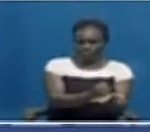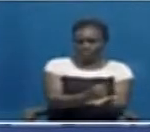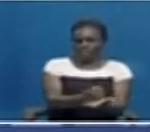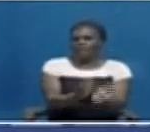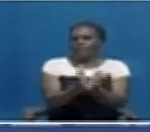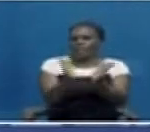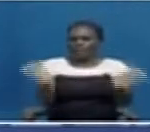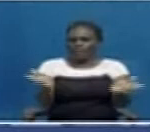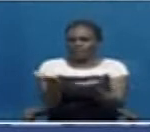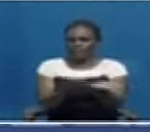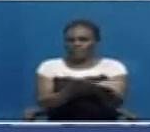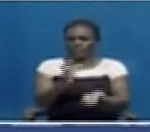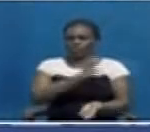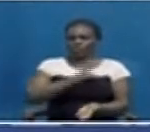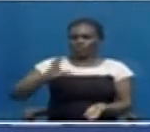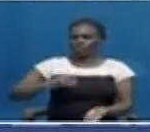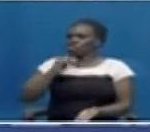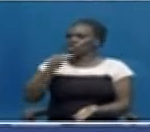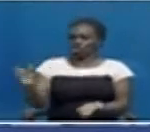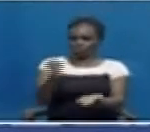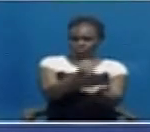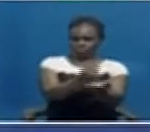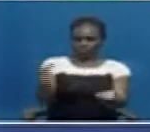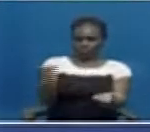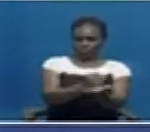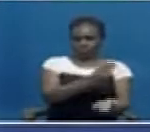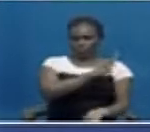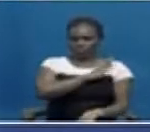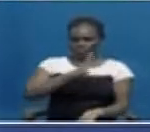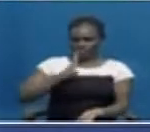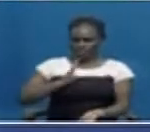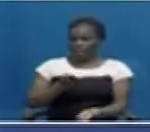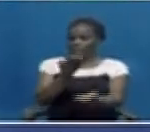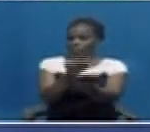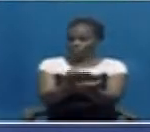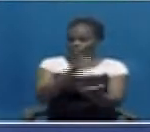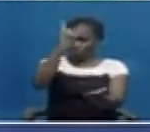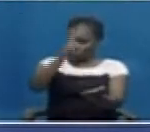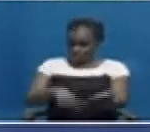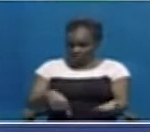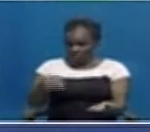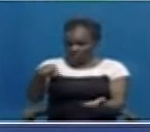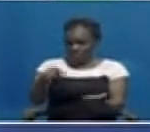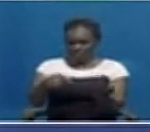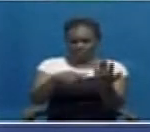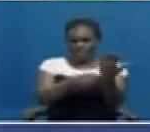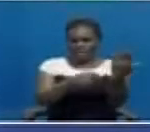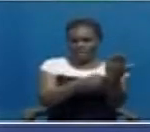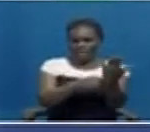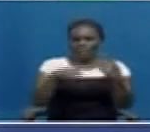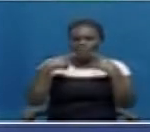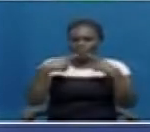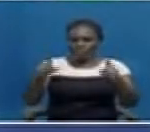the Public Service Commission instead of a selection panel. MPs had proposed the PSC shortlists without mention